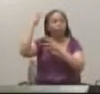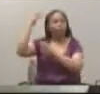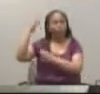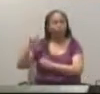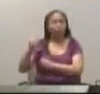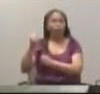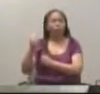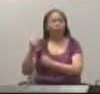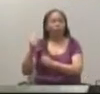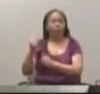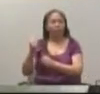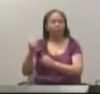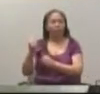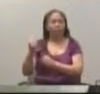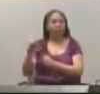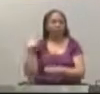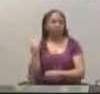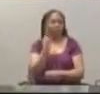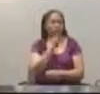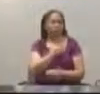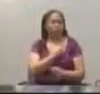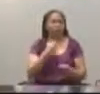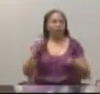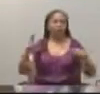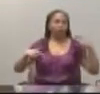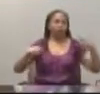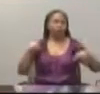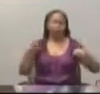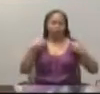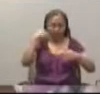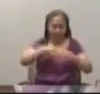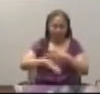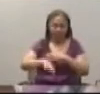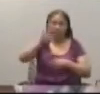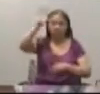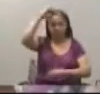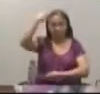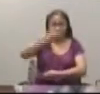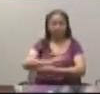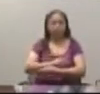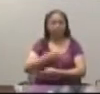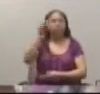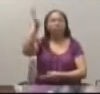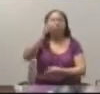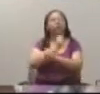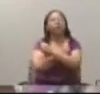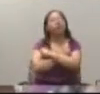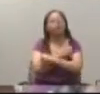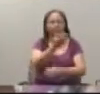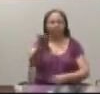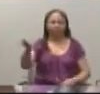get ready to rejoice at the birth of his Son. God love you.